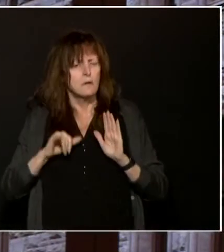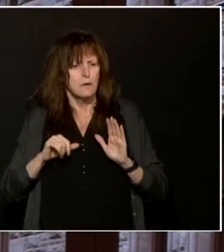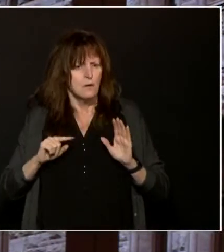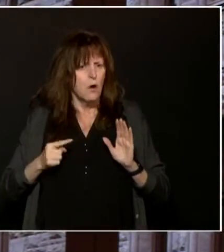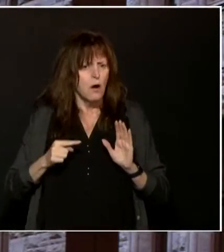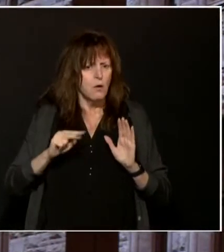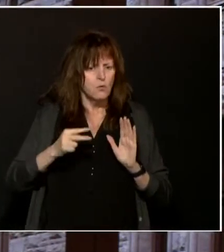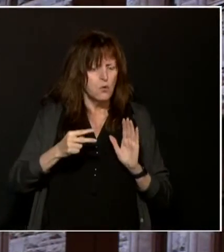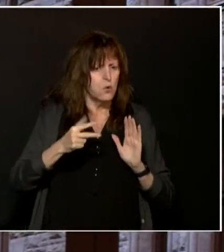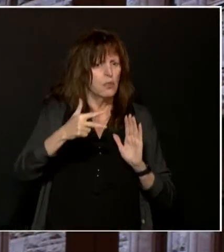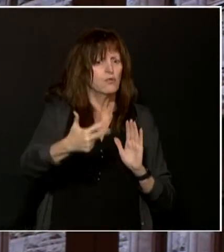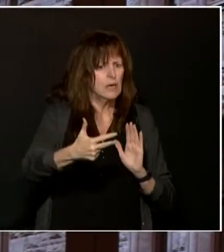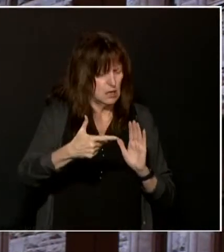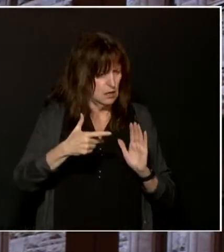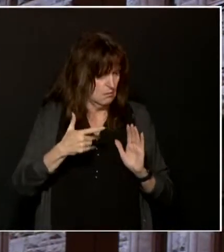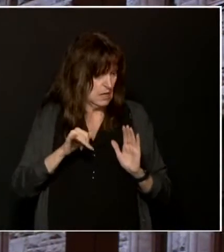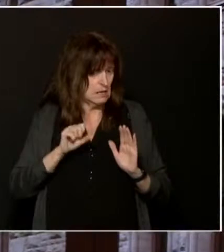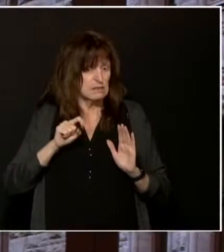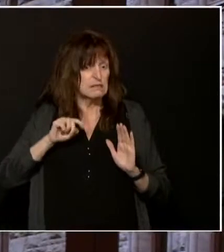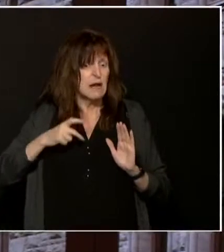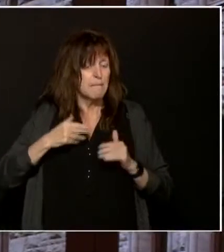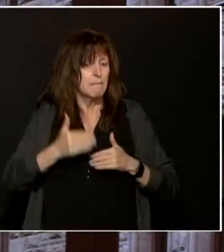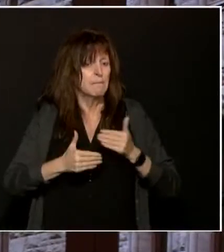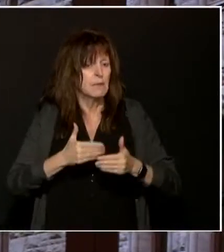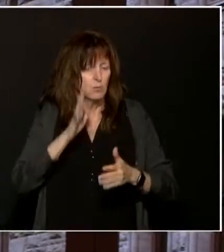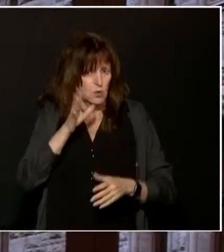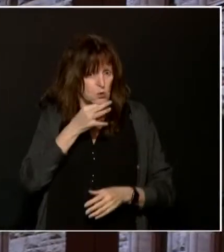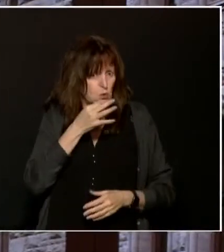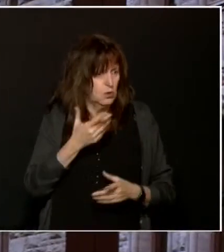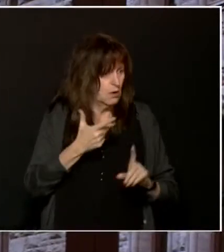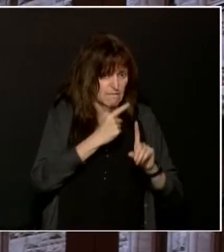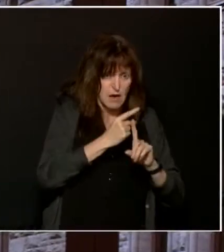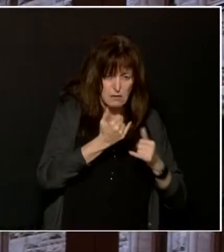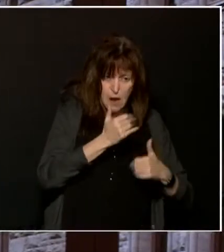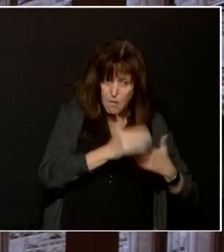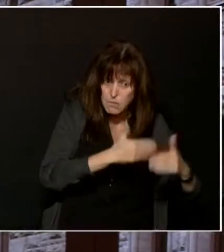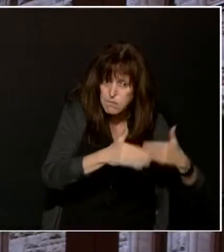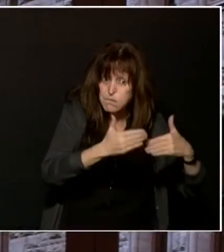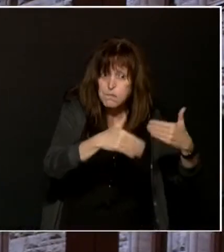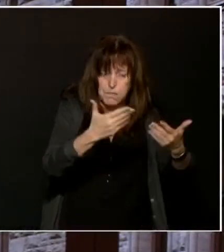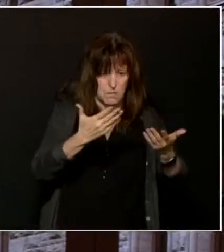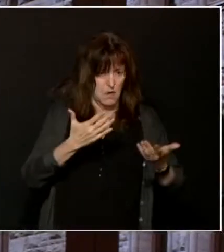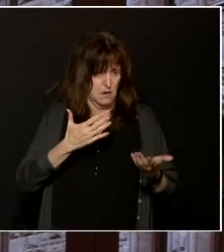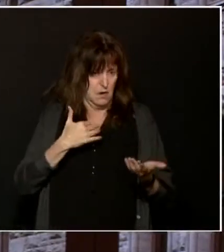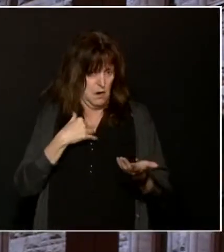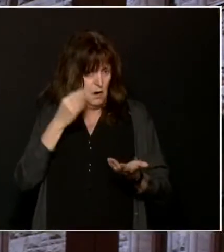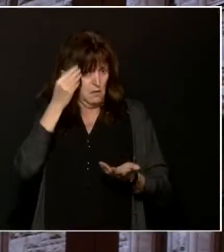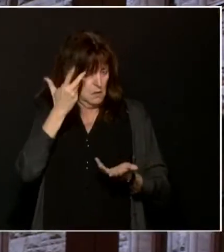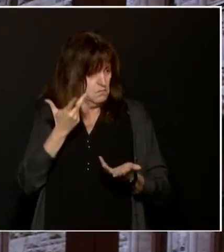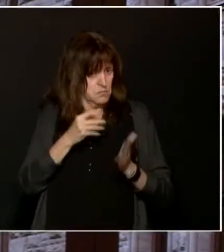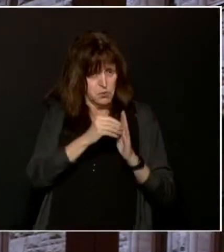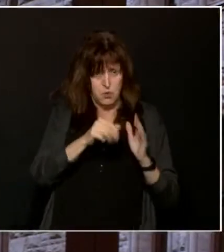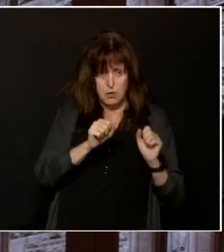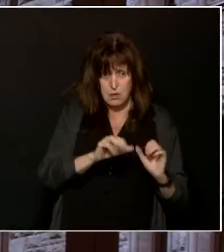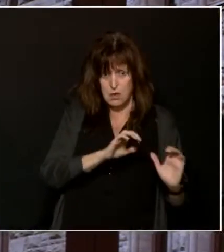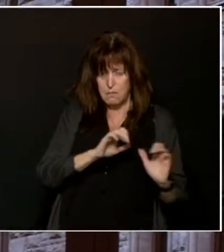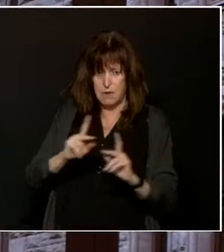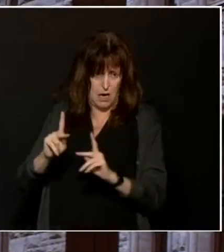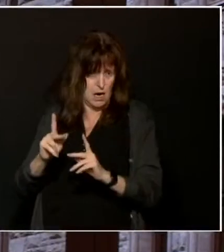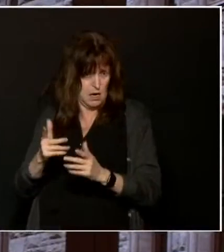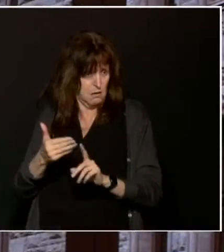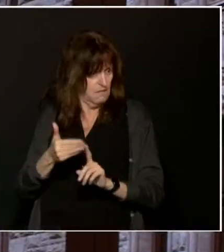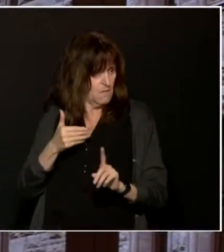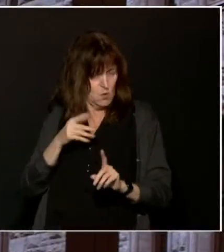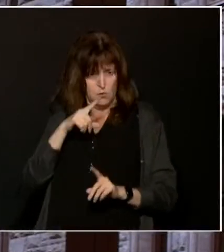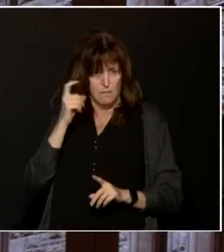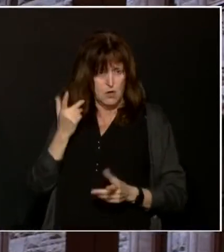the students, in my mind, could be back in for those 3 to 4 weeks before the summer break and then getting ready. What we'd hope